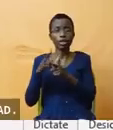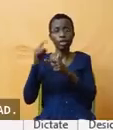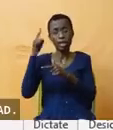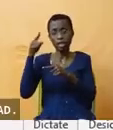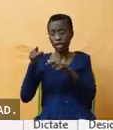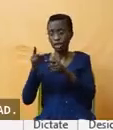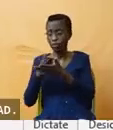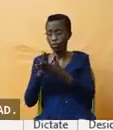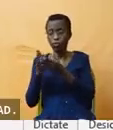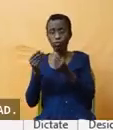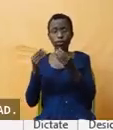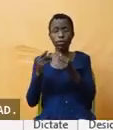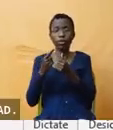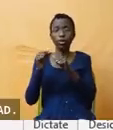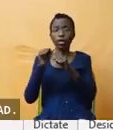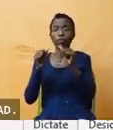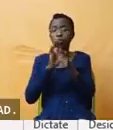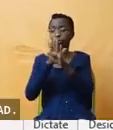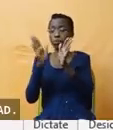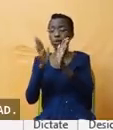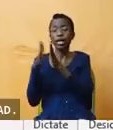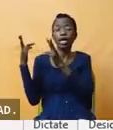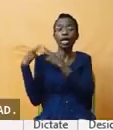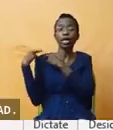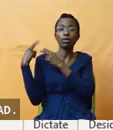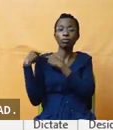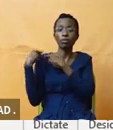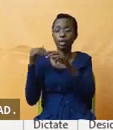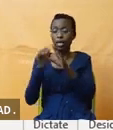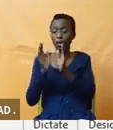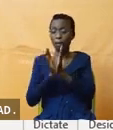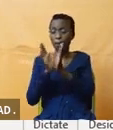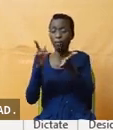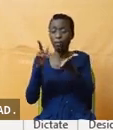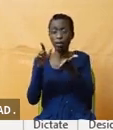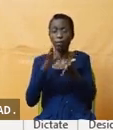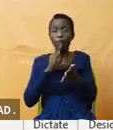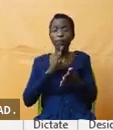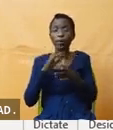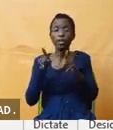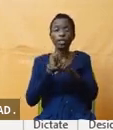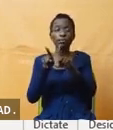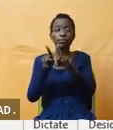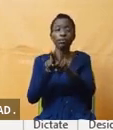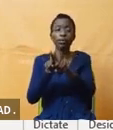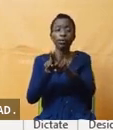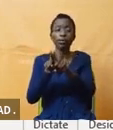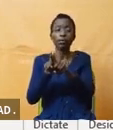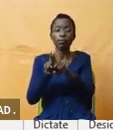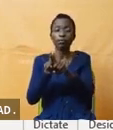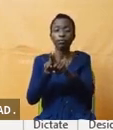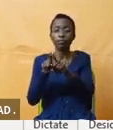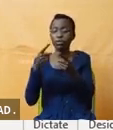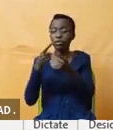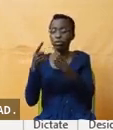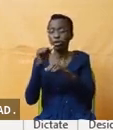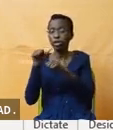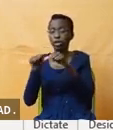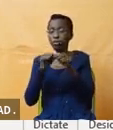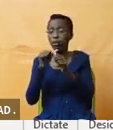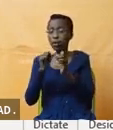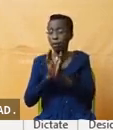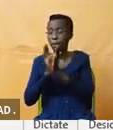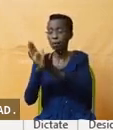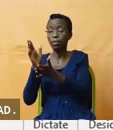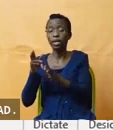I'll be looking at transparency and accountability in public borrowing, but also just have a run through on public